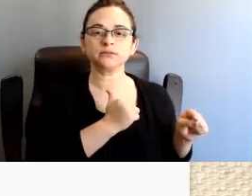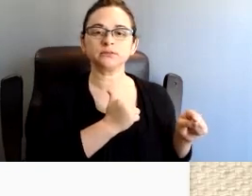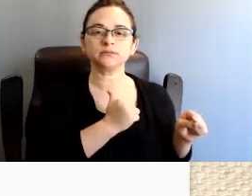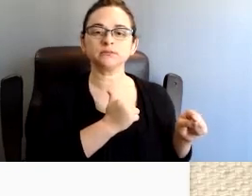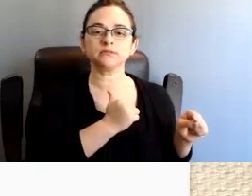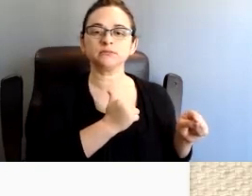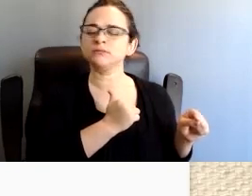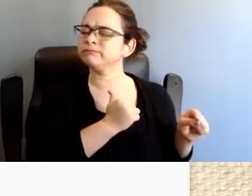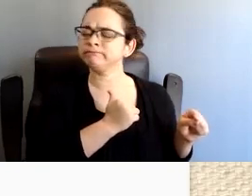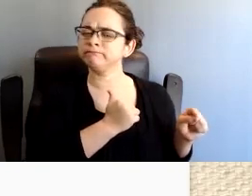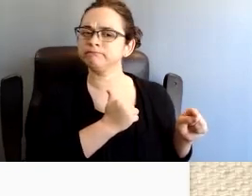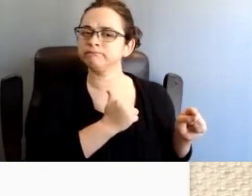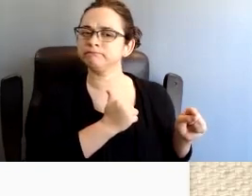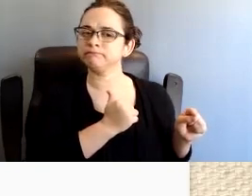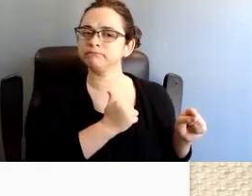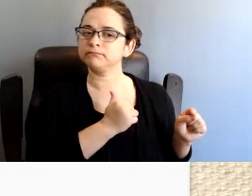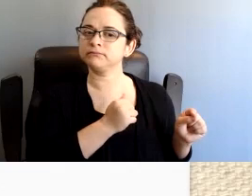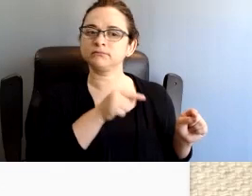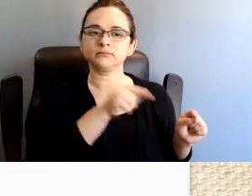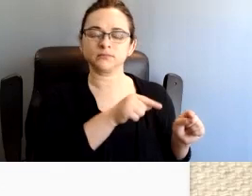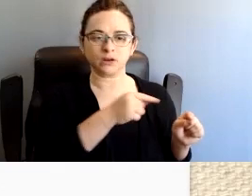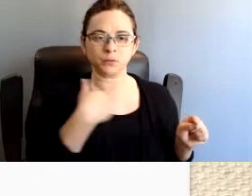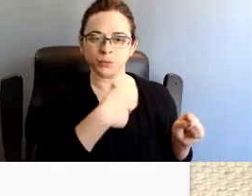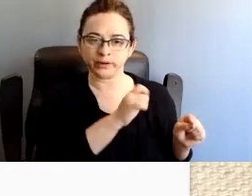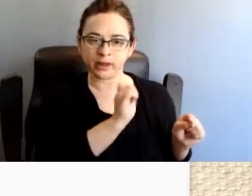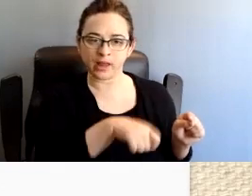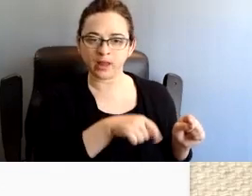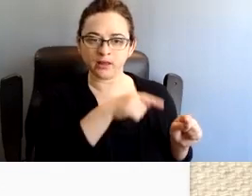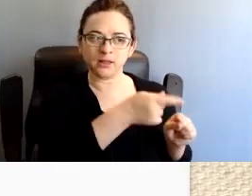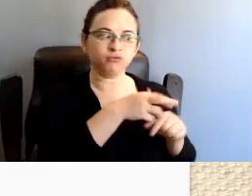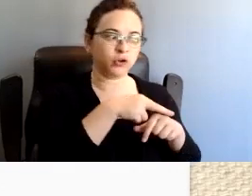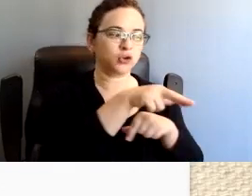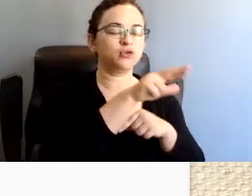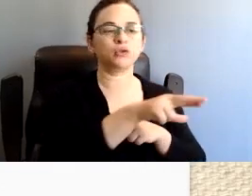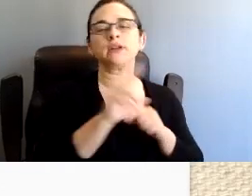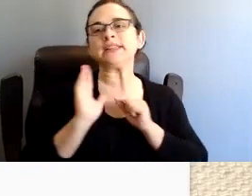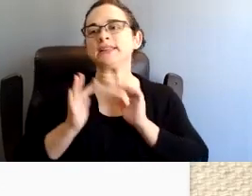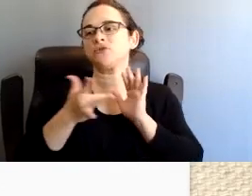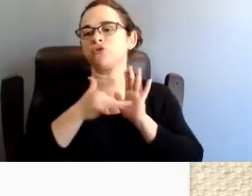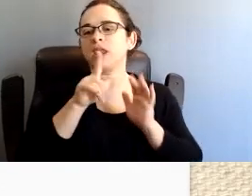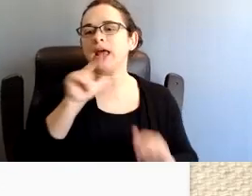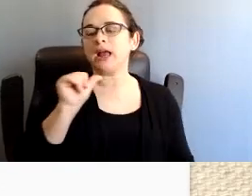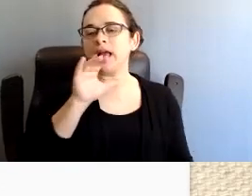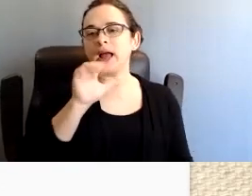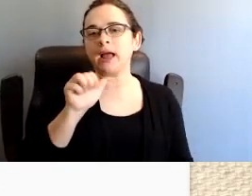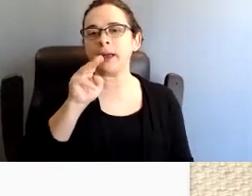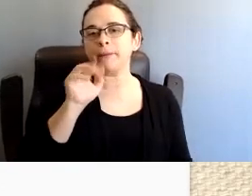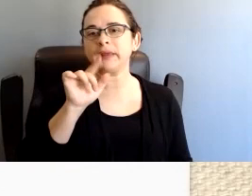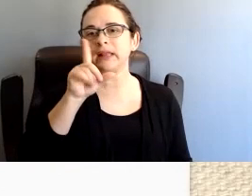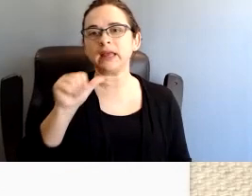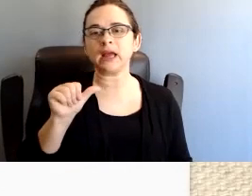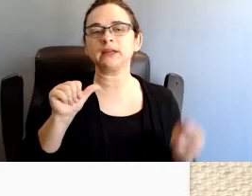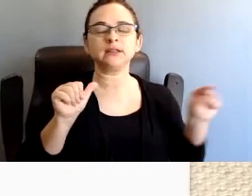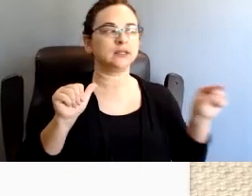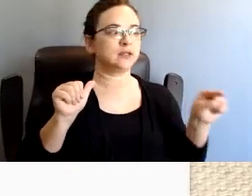agency. So normally we refer them to Centro de la Familia or someone if they want to see if there's any type of health coverage for them.